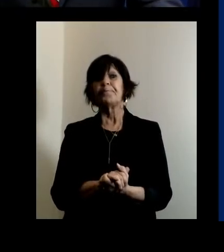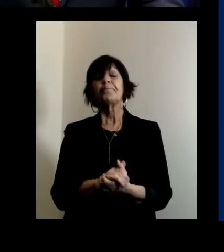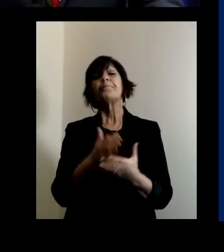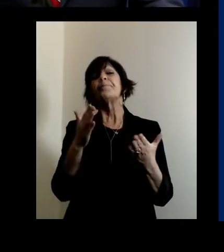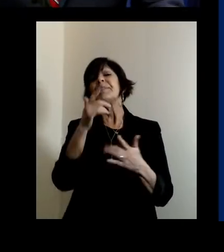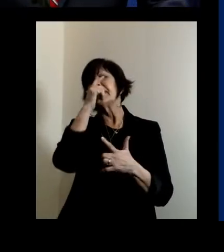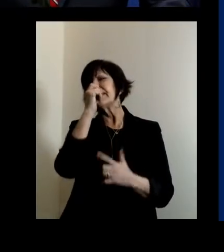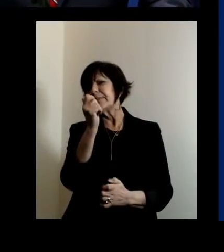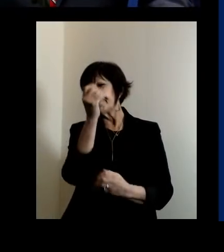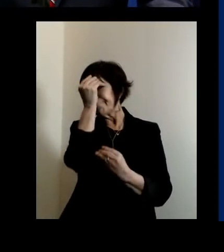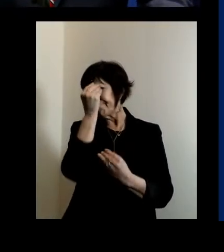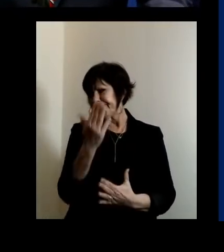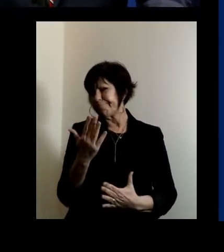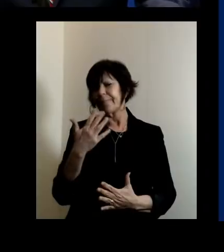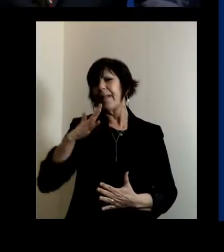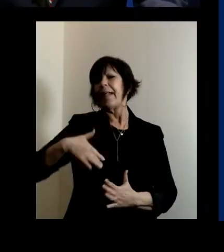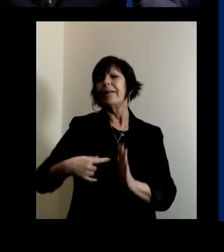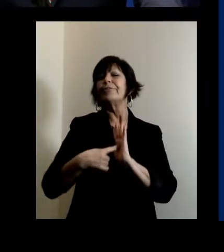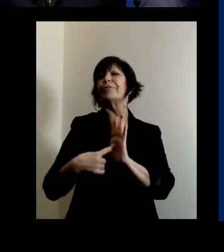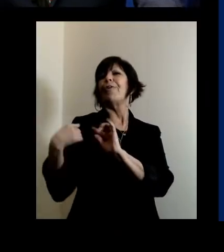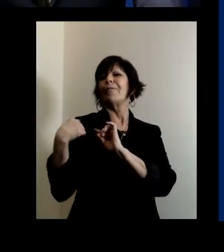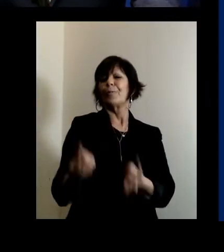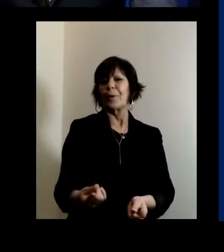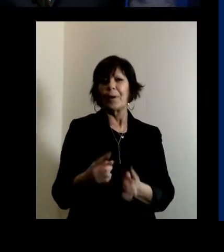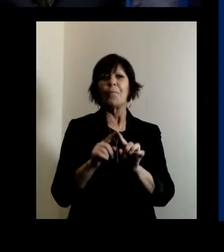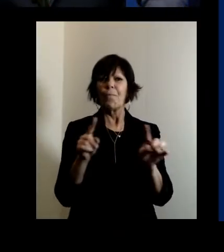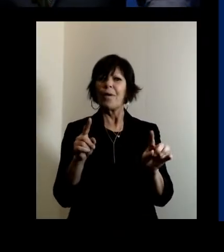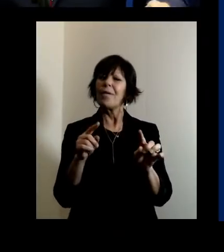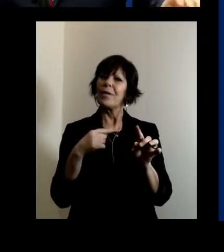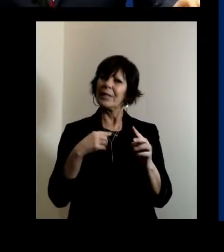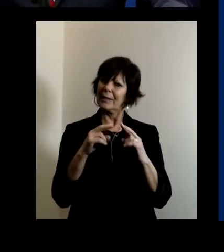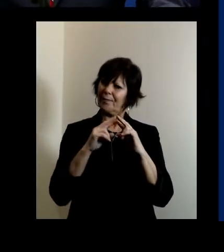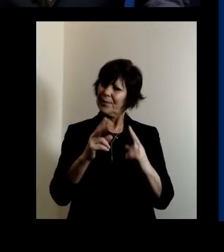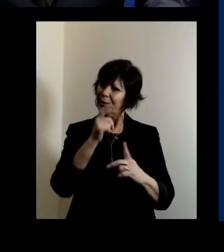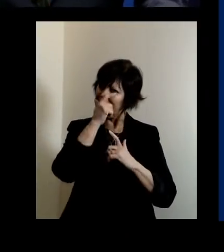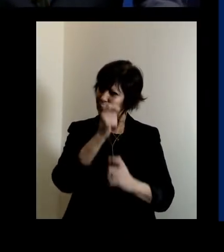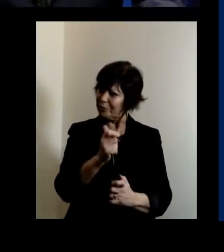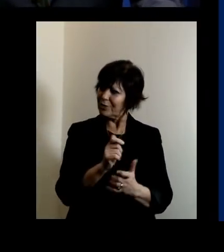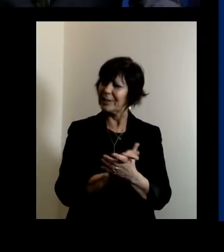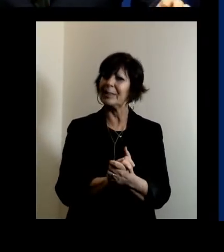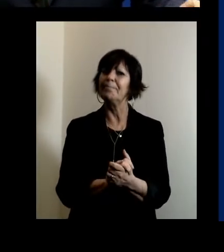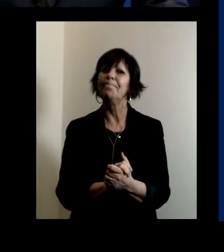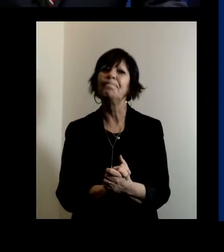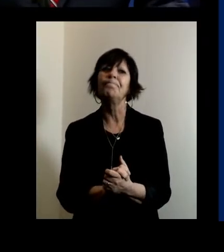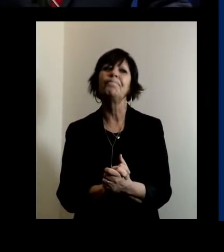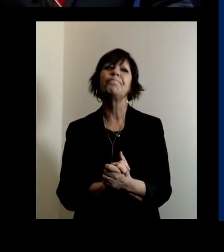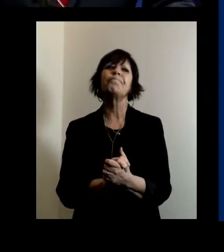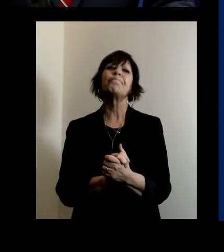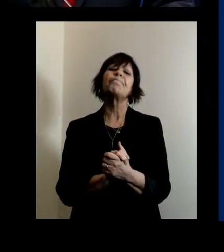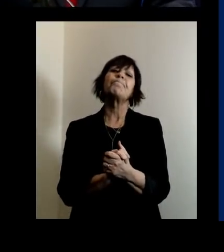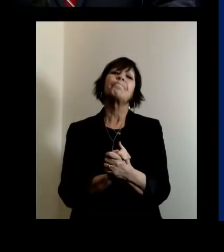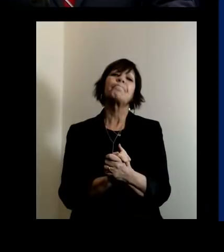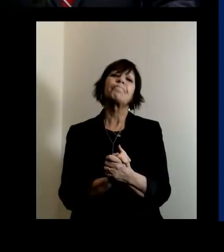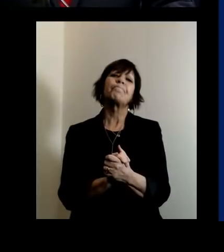some interesting data that we haven't shown in a while, but we think it's very, very interesting as it pertains for the most recent week.